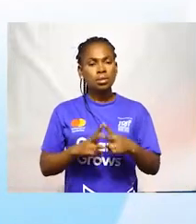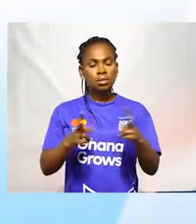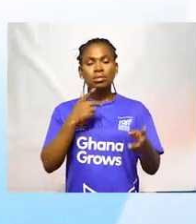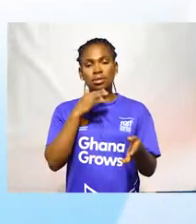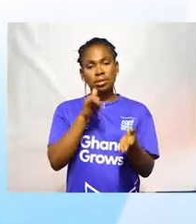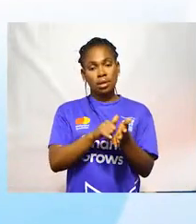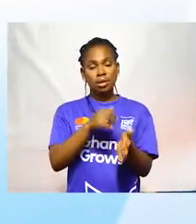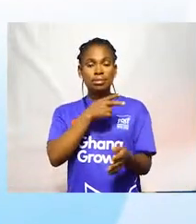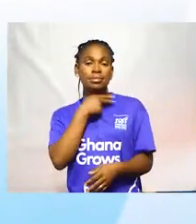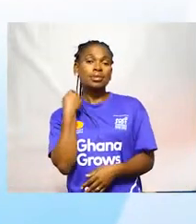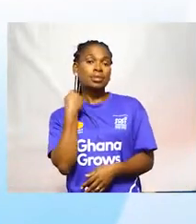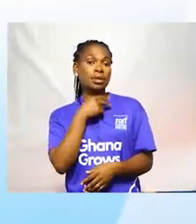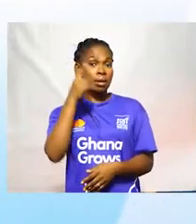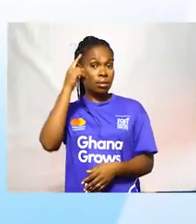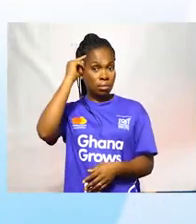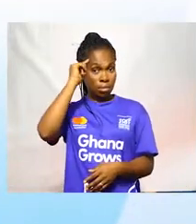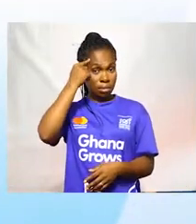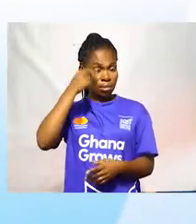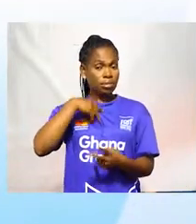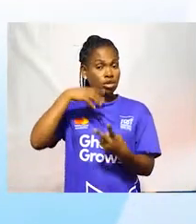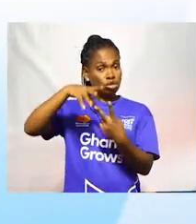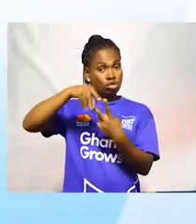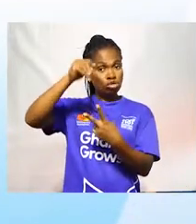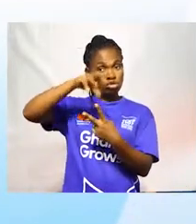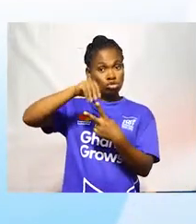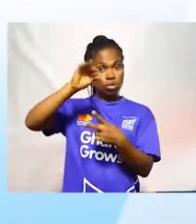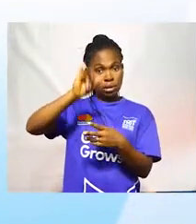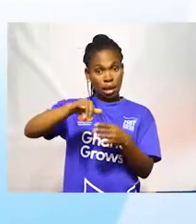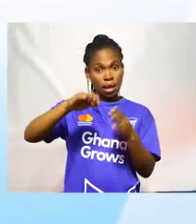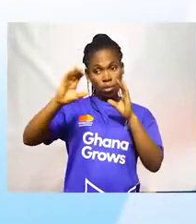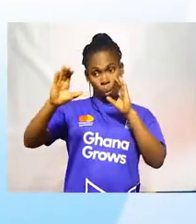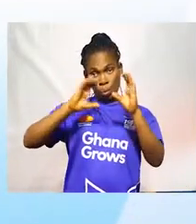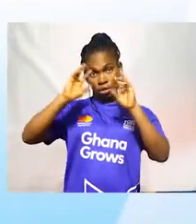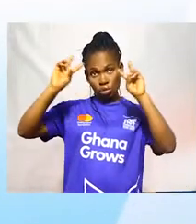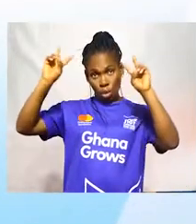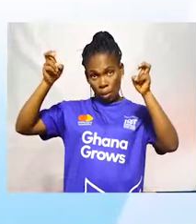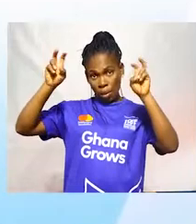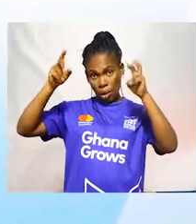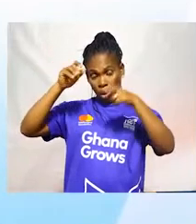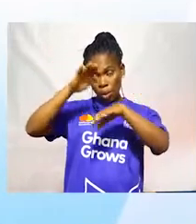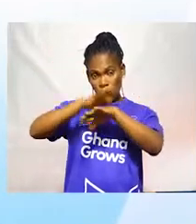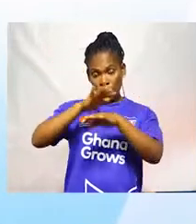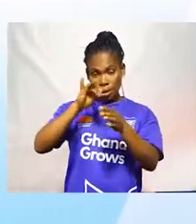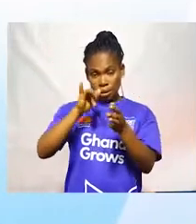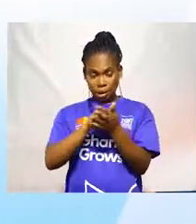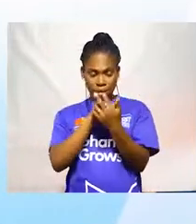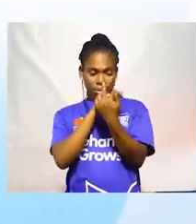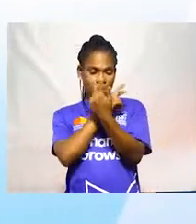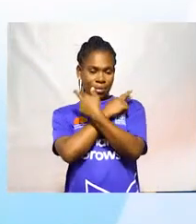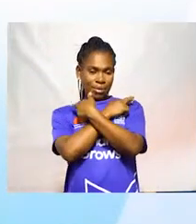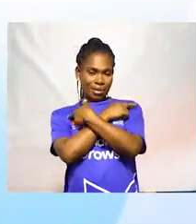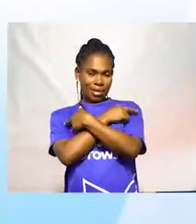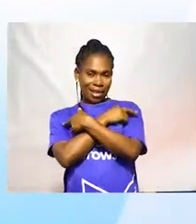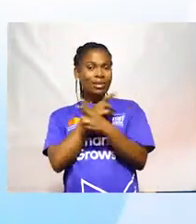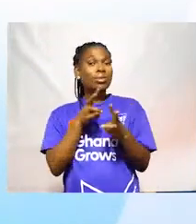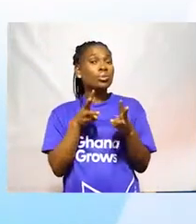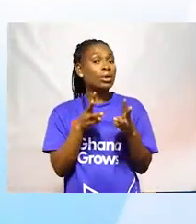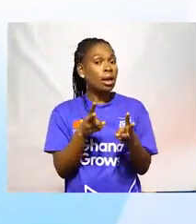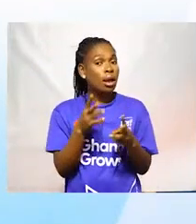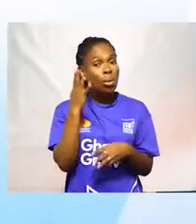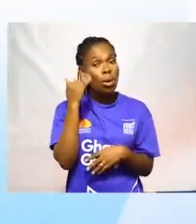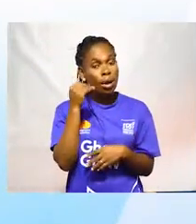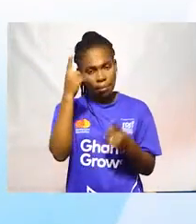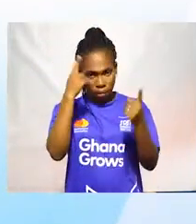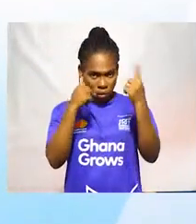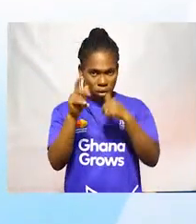so the reason why I felt we should have this conversation in a relaxed manner is because there are